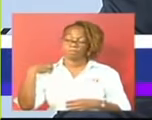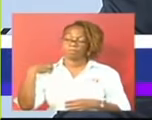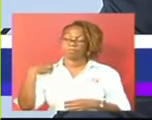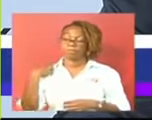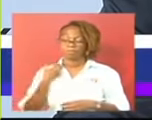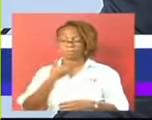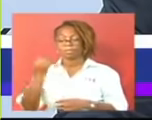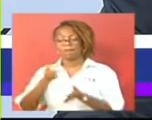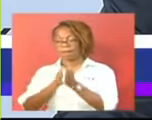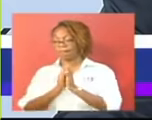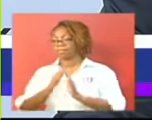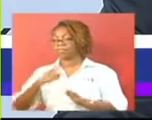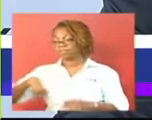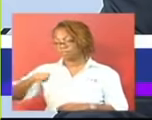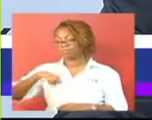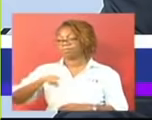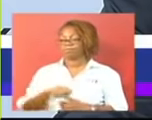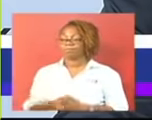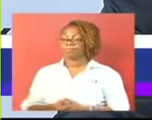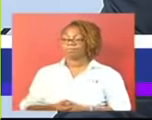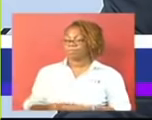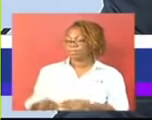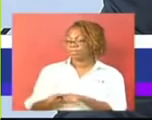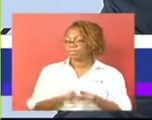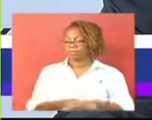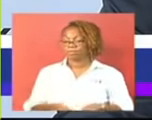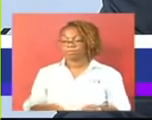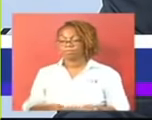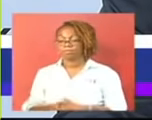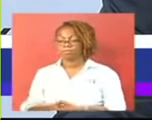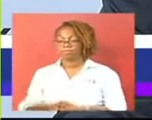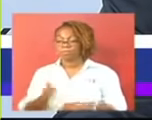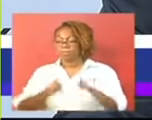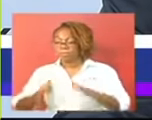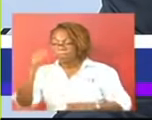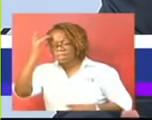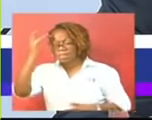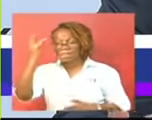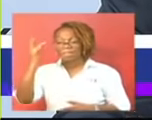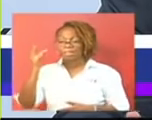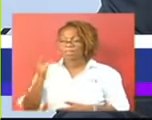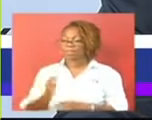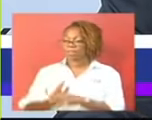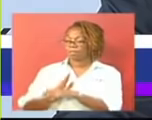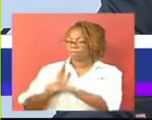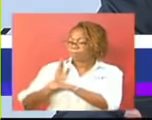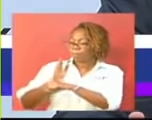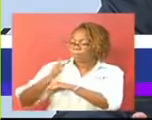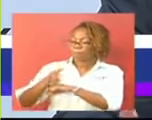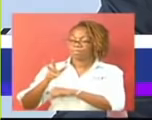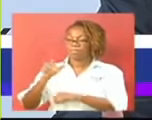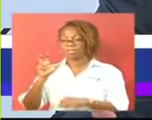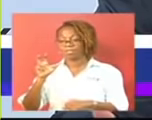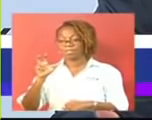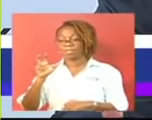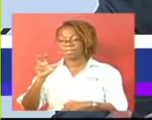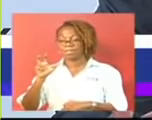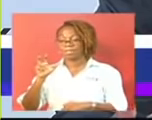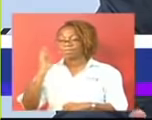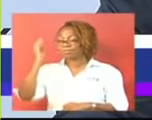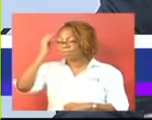cases, again, we need to emphasize to the general population that this is a virus that operates in a particular